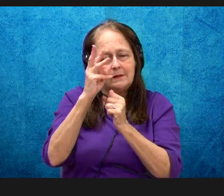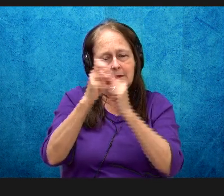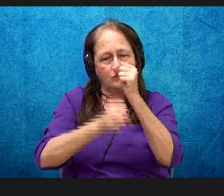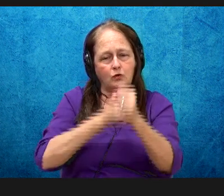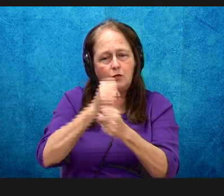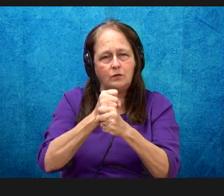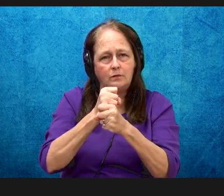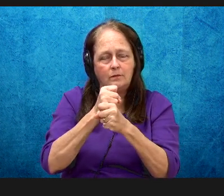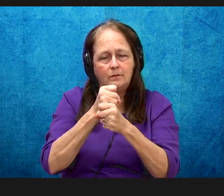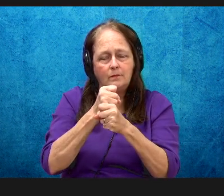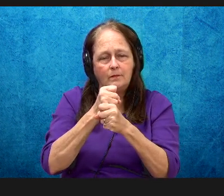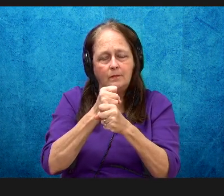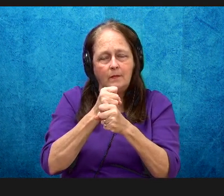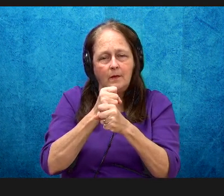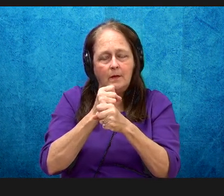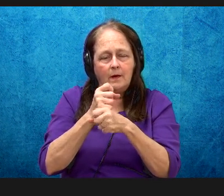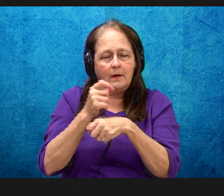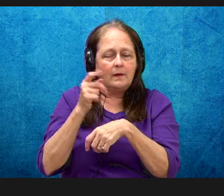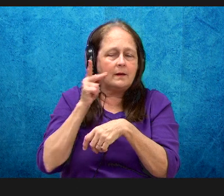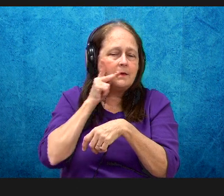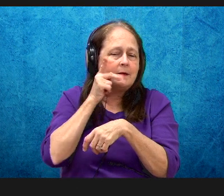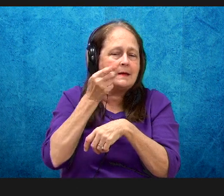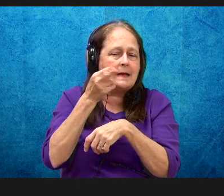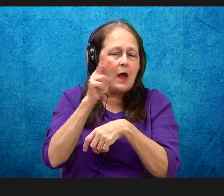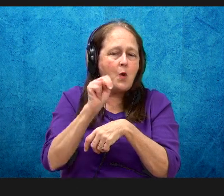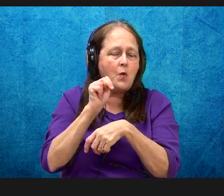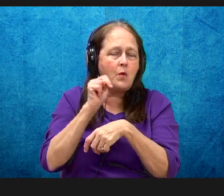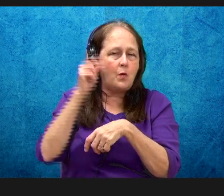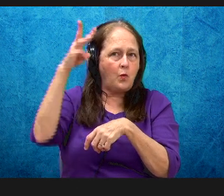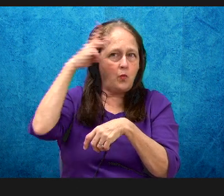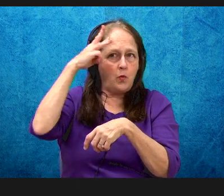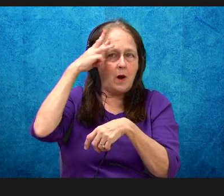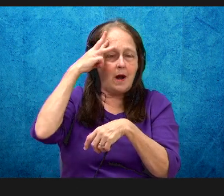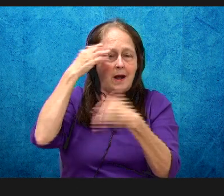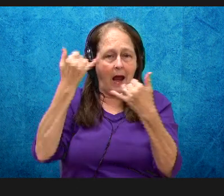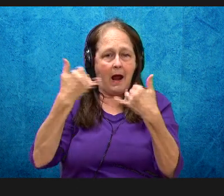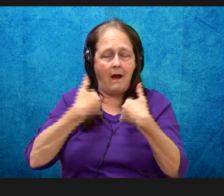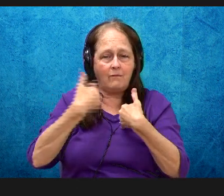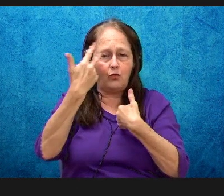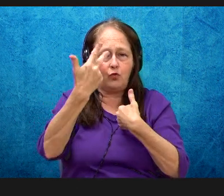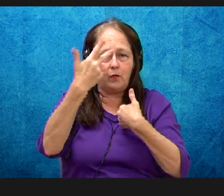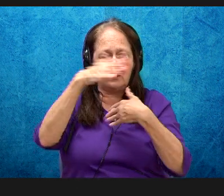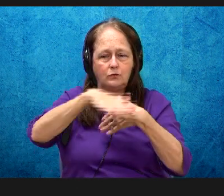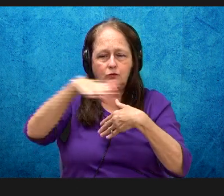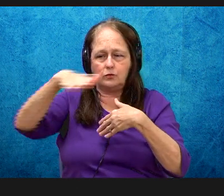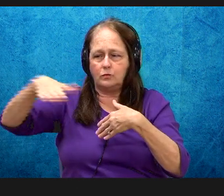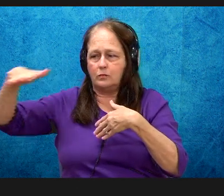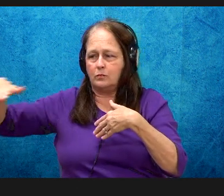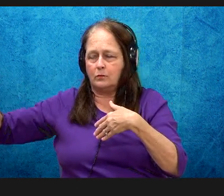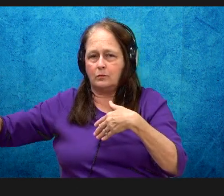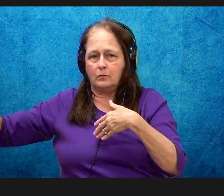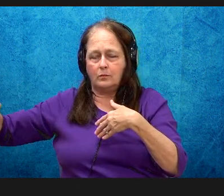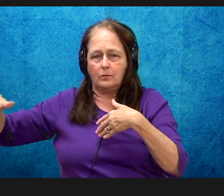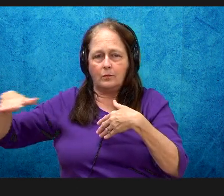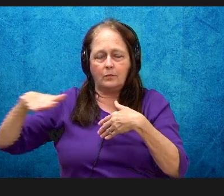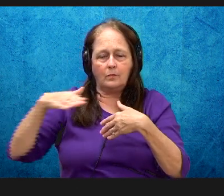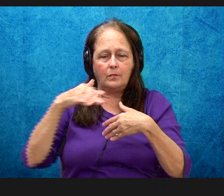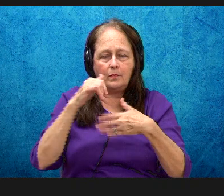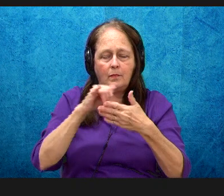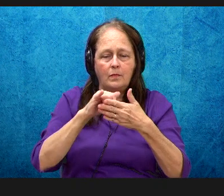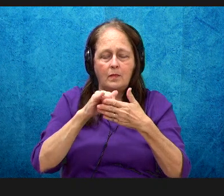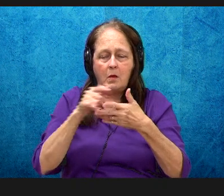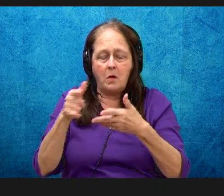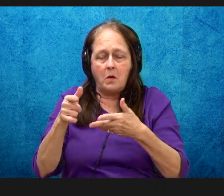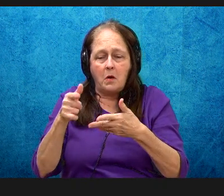Now, Karen and William now have 3 children, even though they couldn't picture themselves as